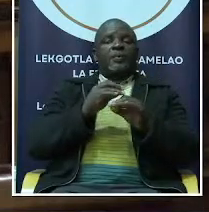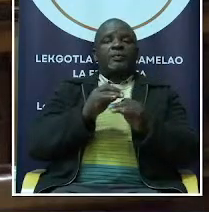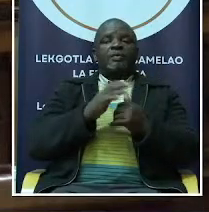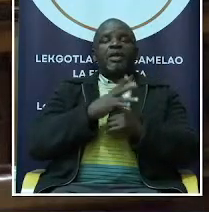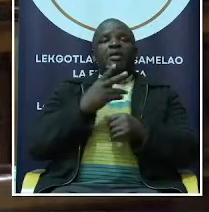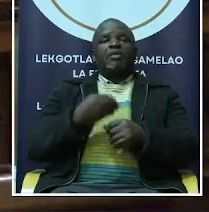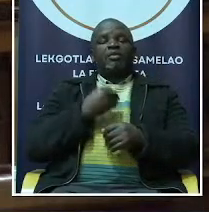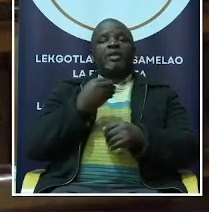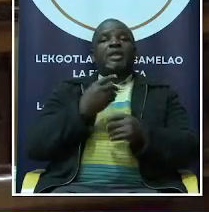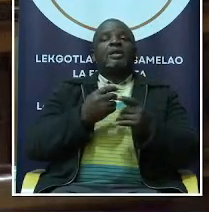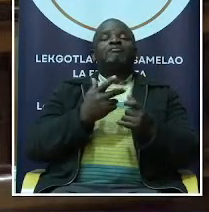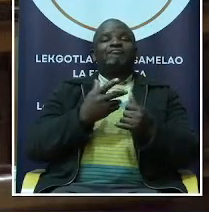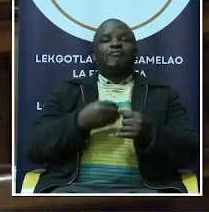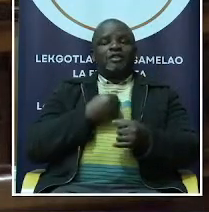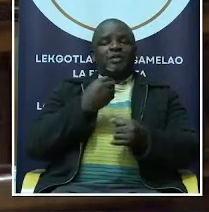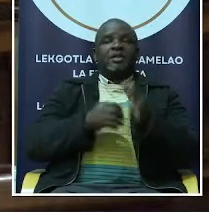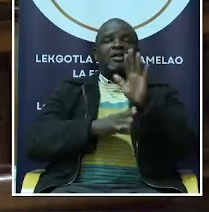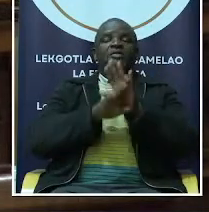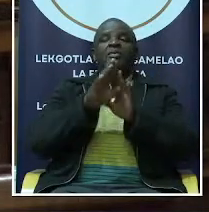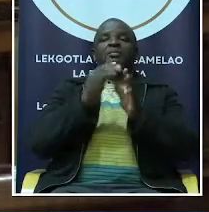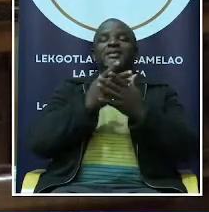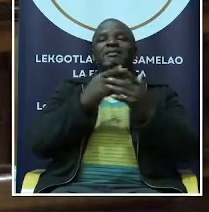youth development remains a promise